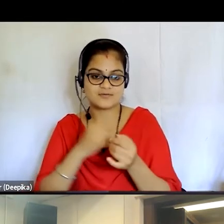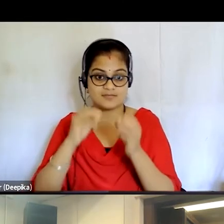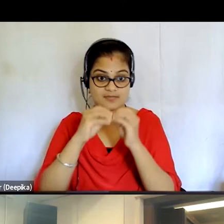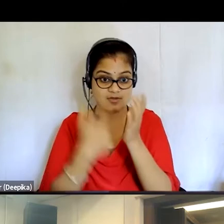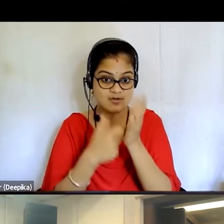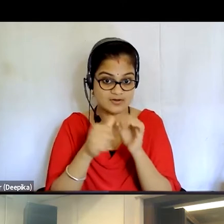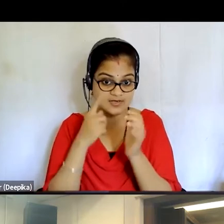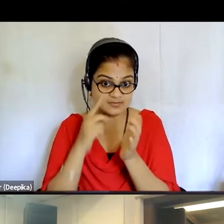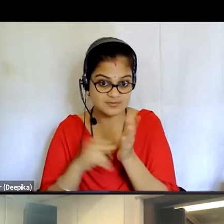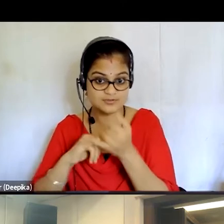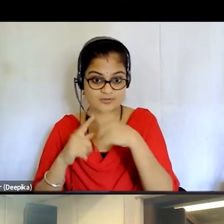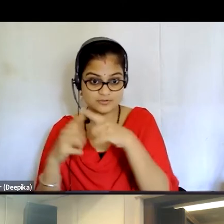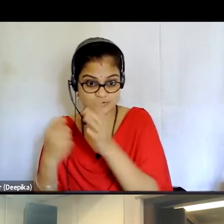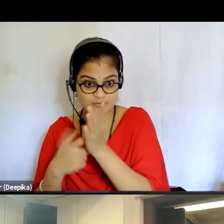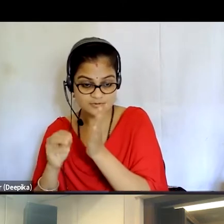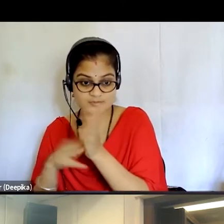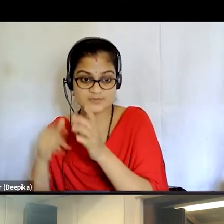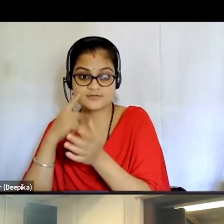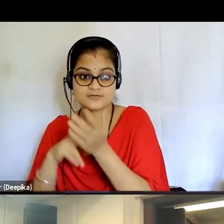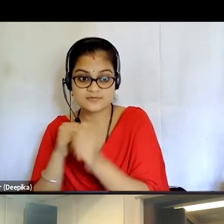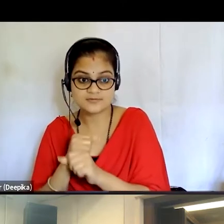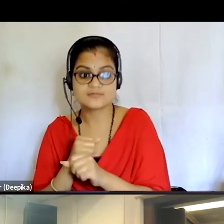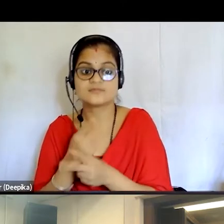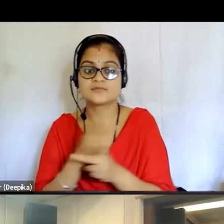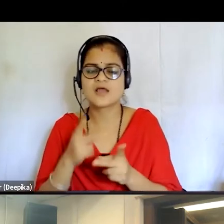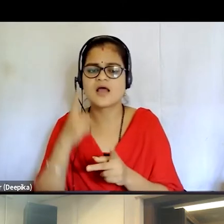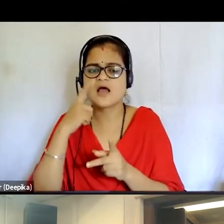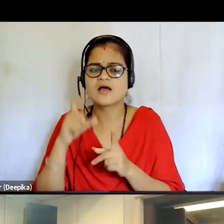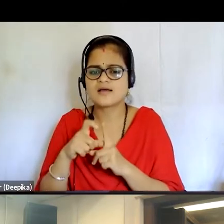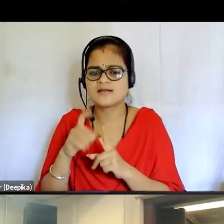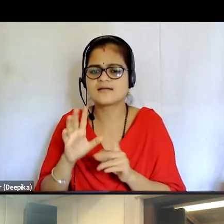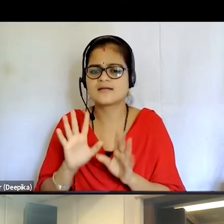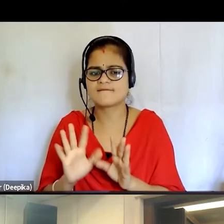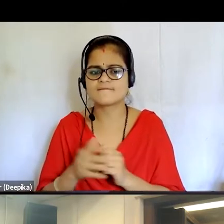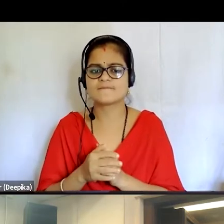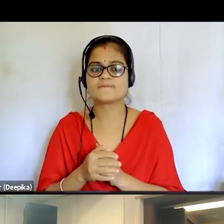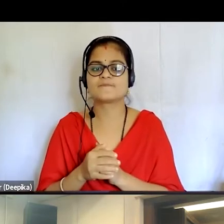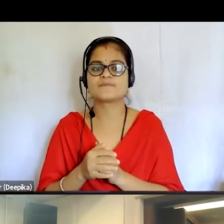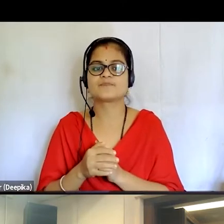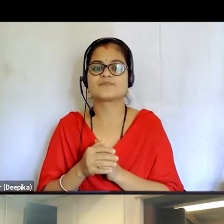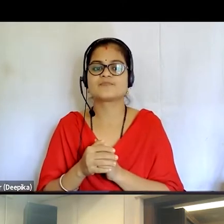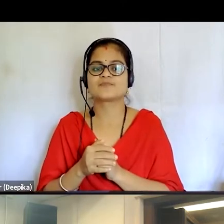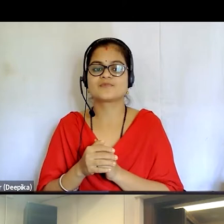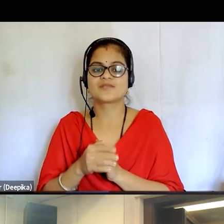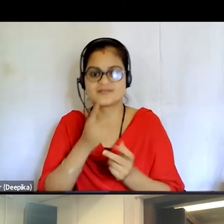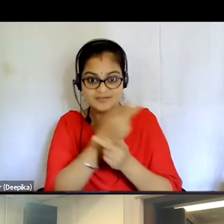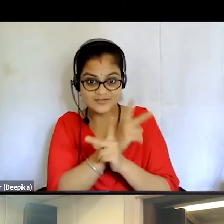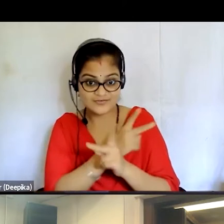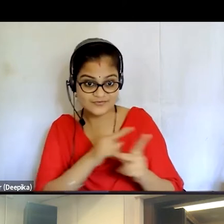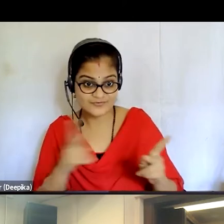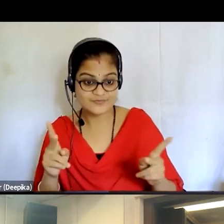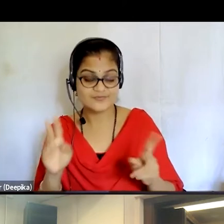the attributes of the MAP identity. And I remember telling you all that, so all of us kept